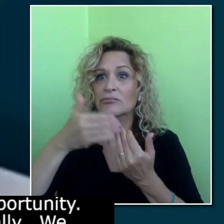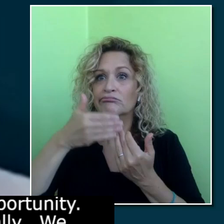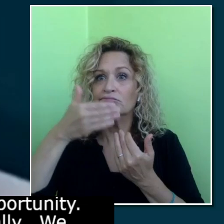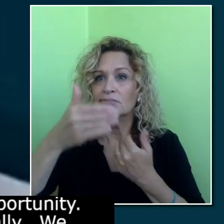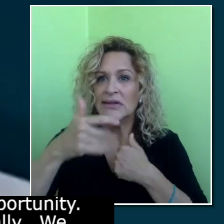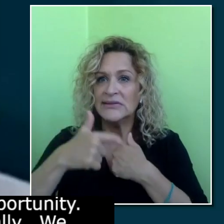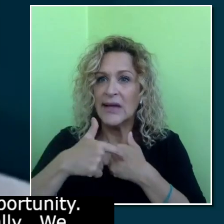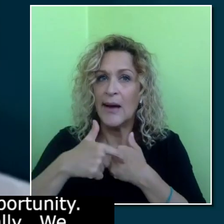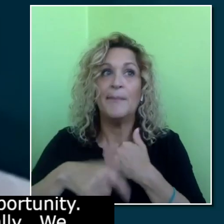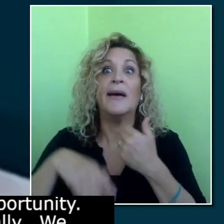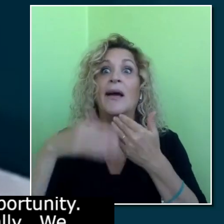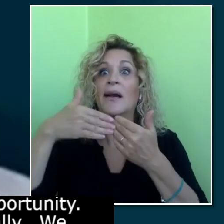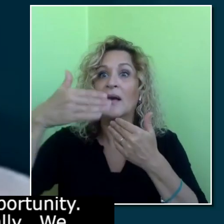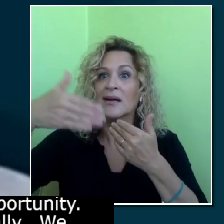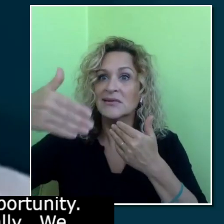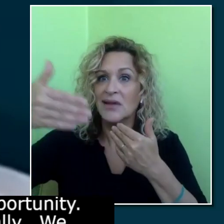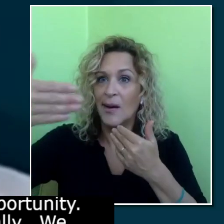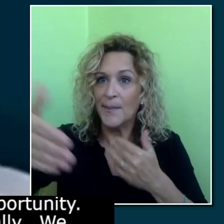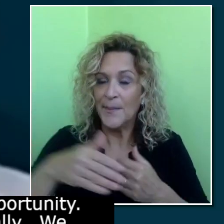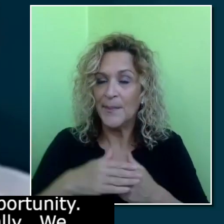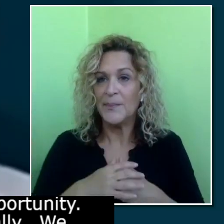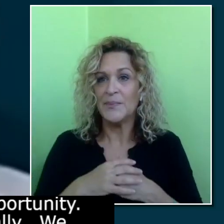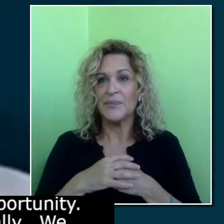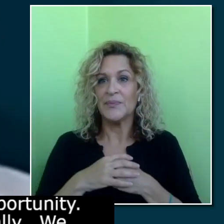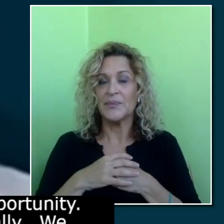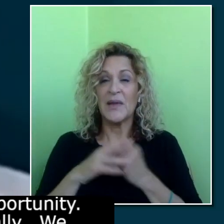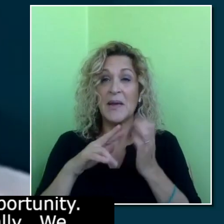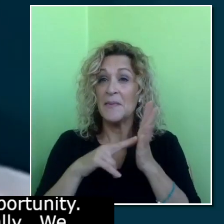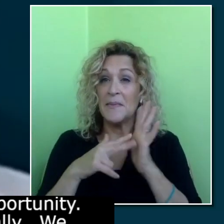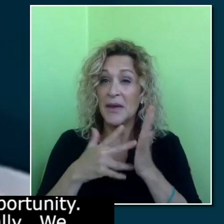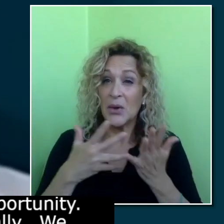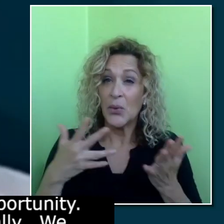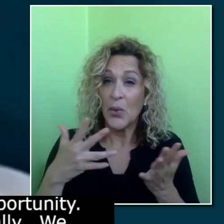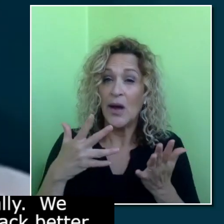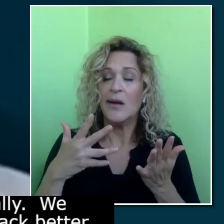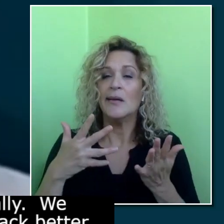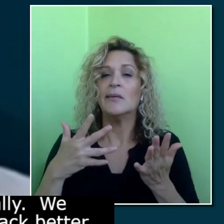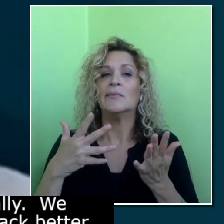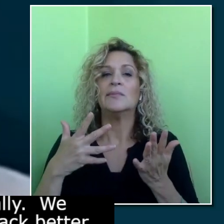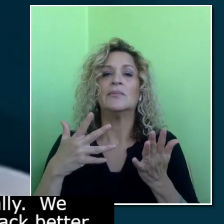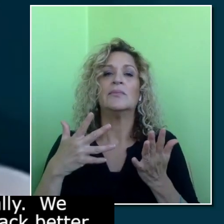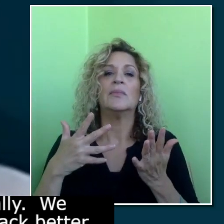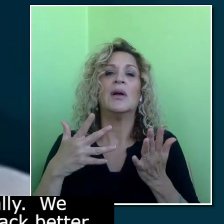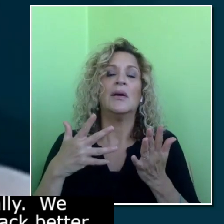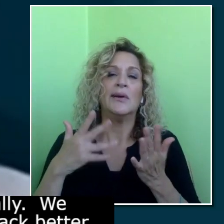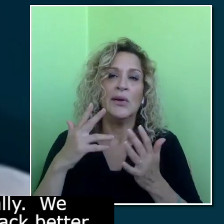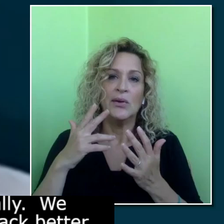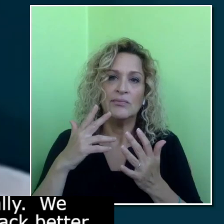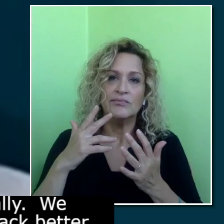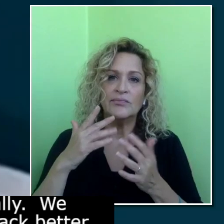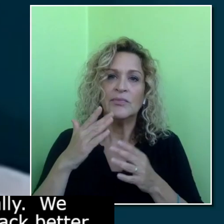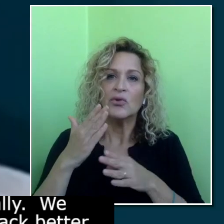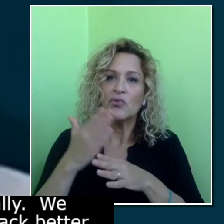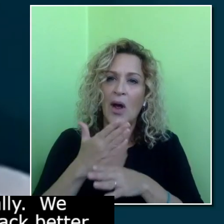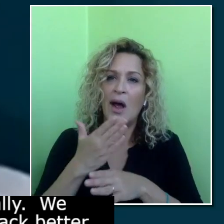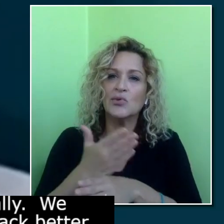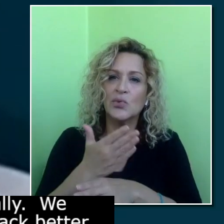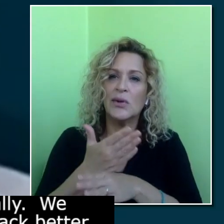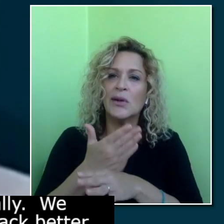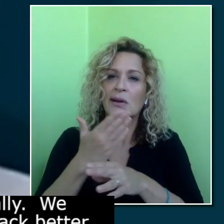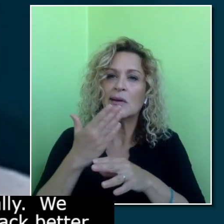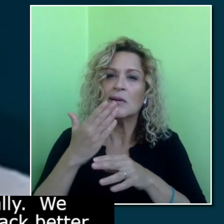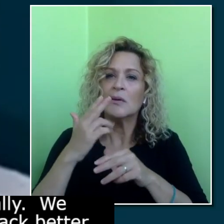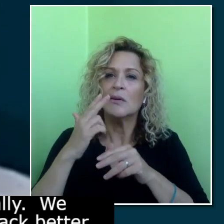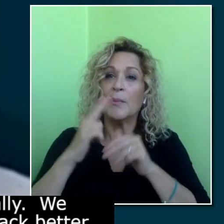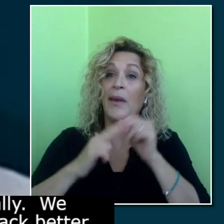time, and so on. That means that we gradually build the internet in a way that excludes some people, which makes it